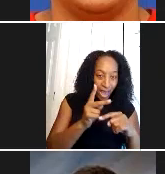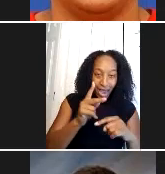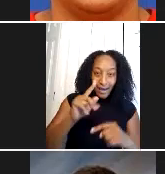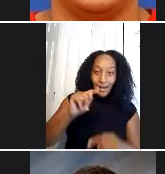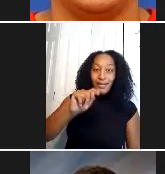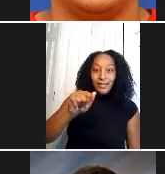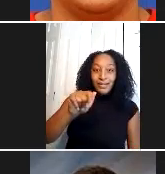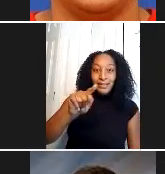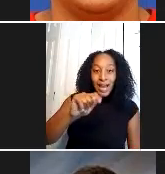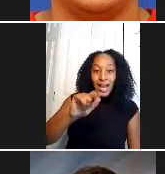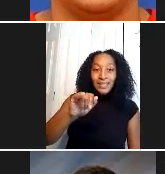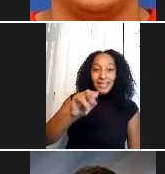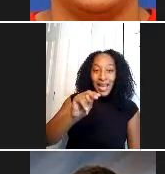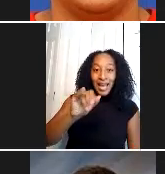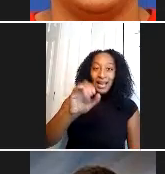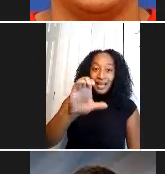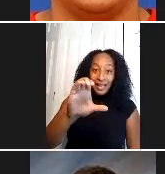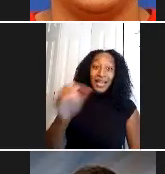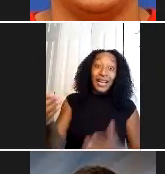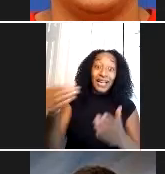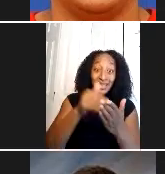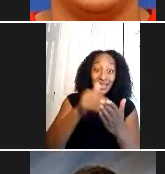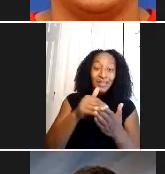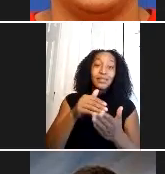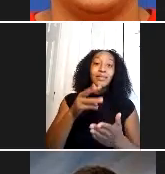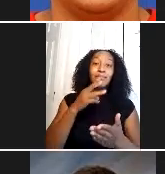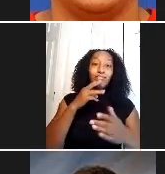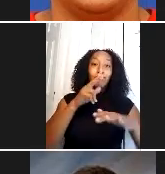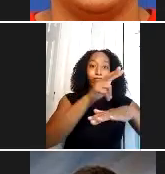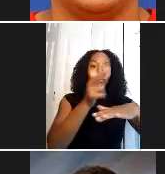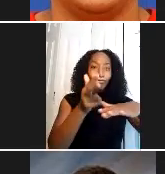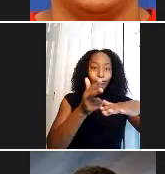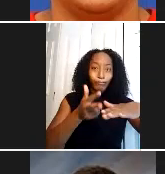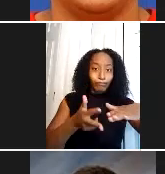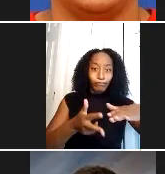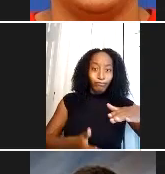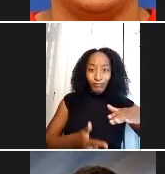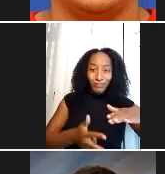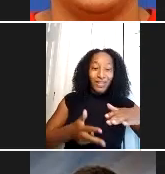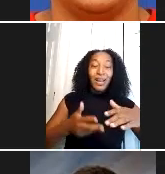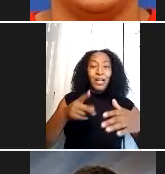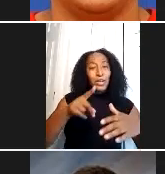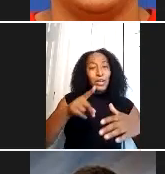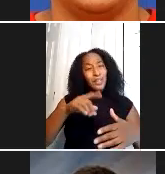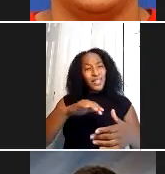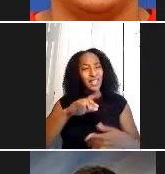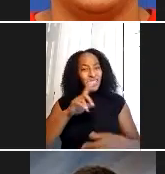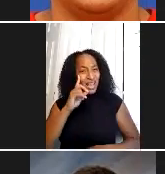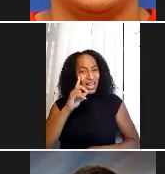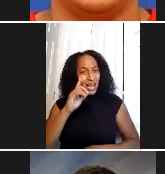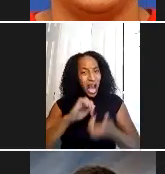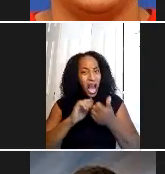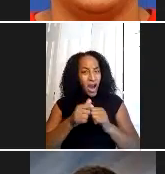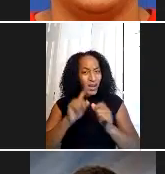Okay. So the question then becomes, well, how do you actually test this in an experiment? Well, you